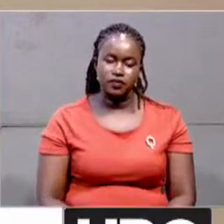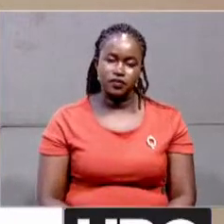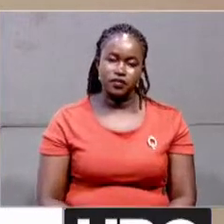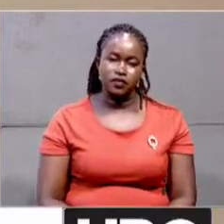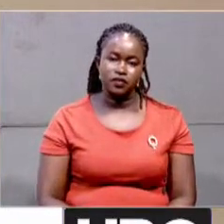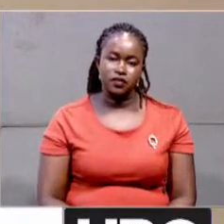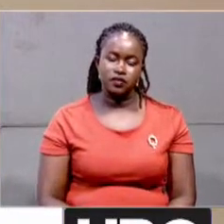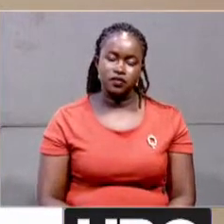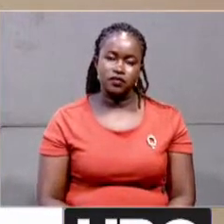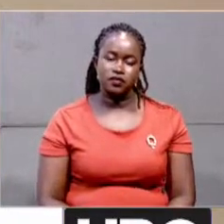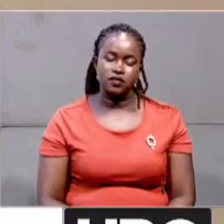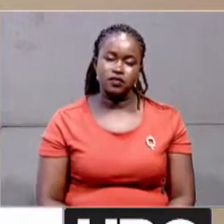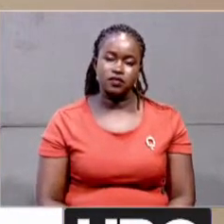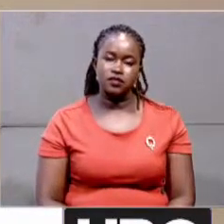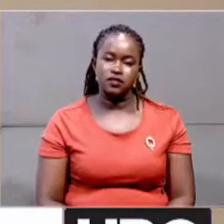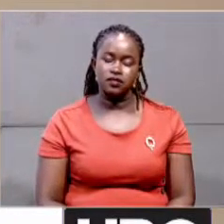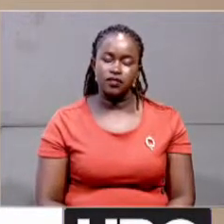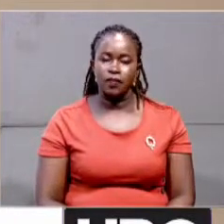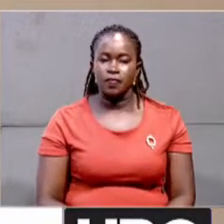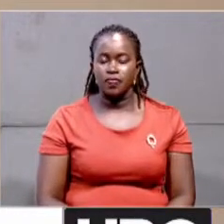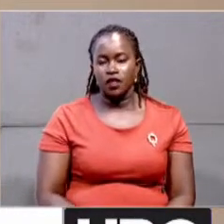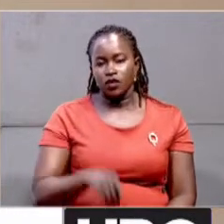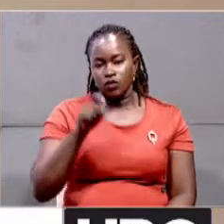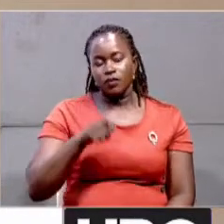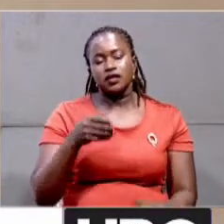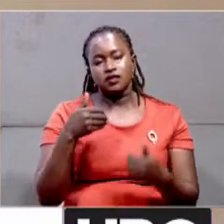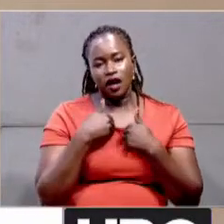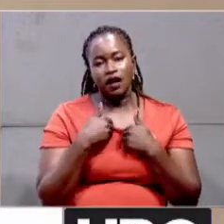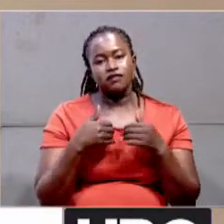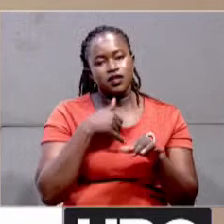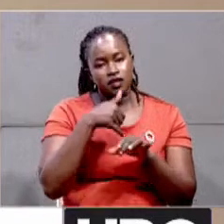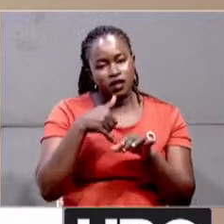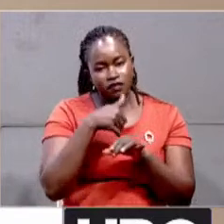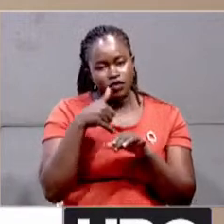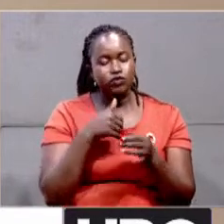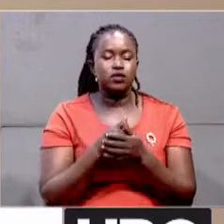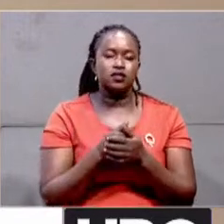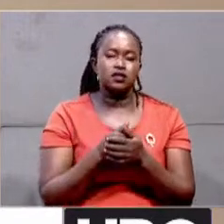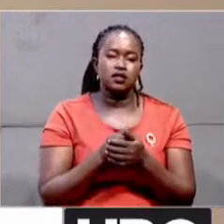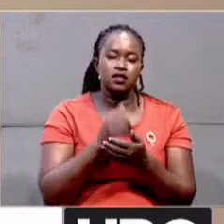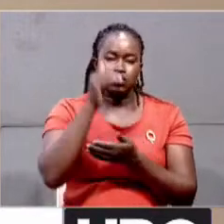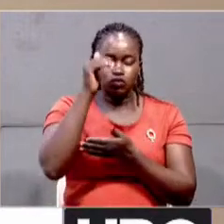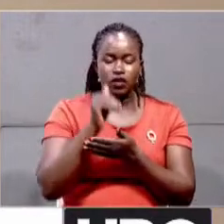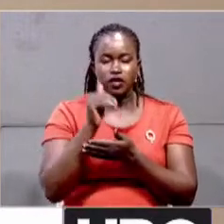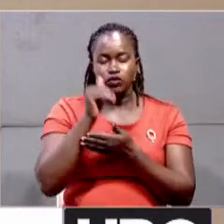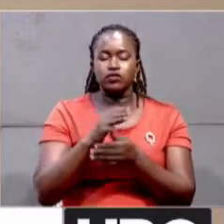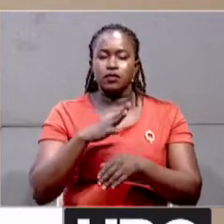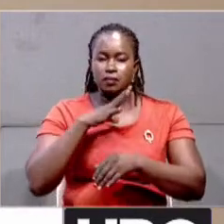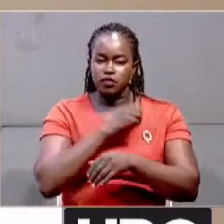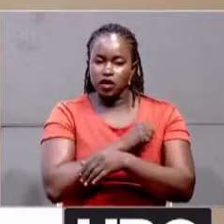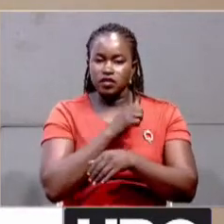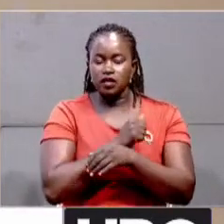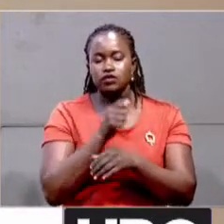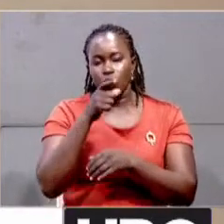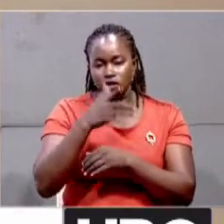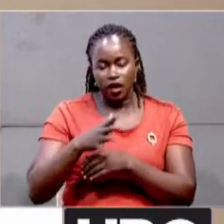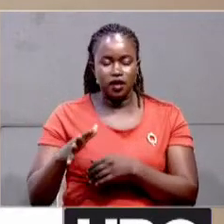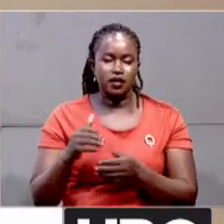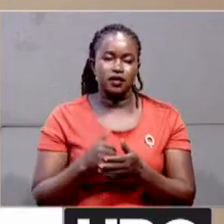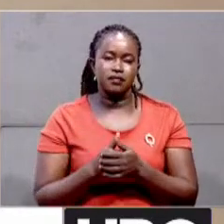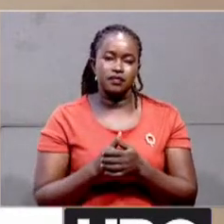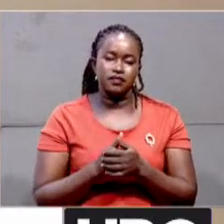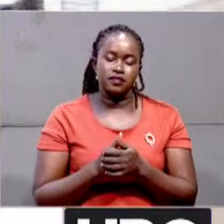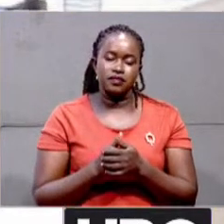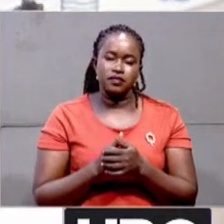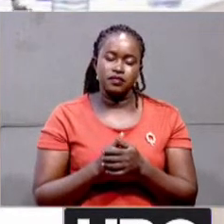Therefore, promoting interventions that reduce pressures on the lake. It is really